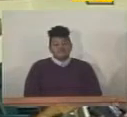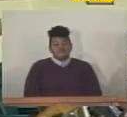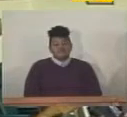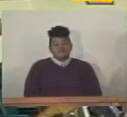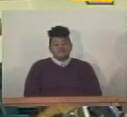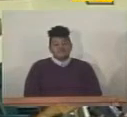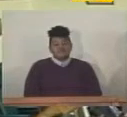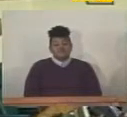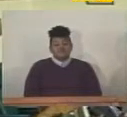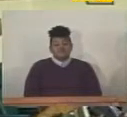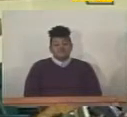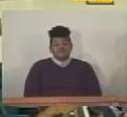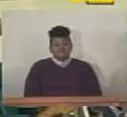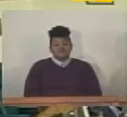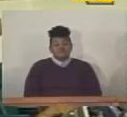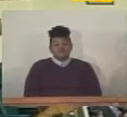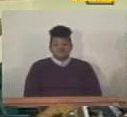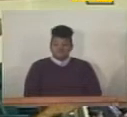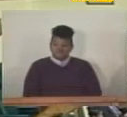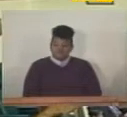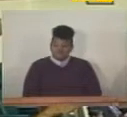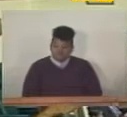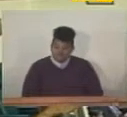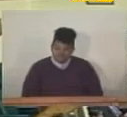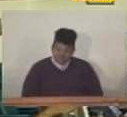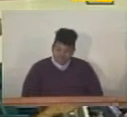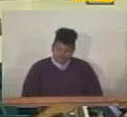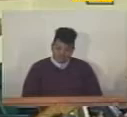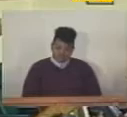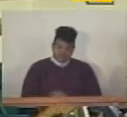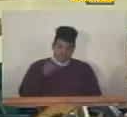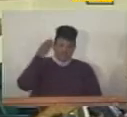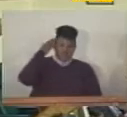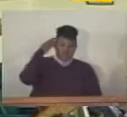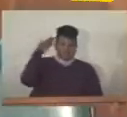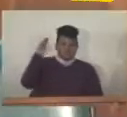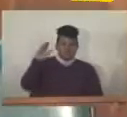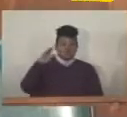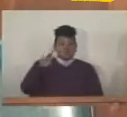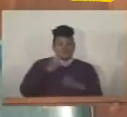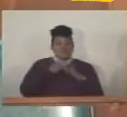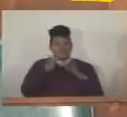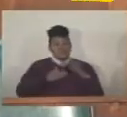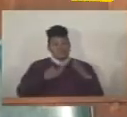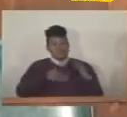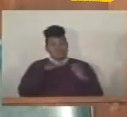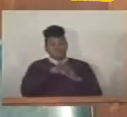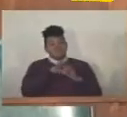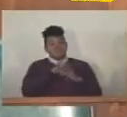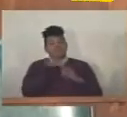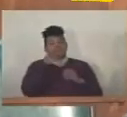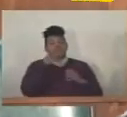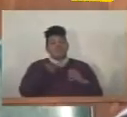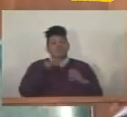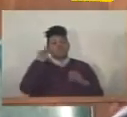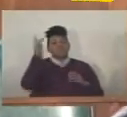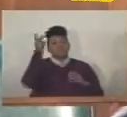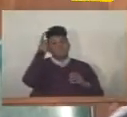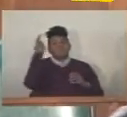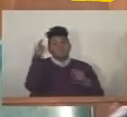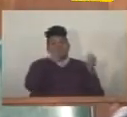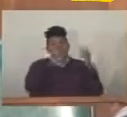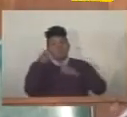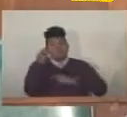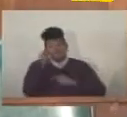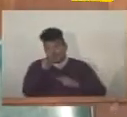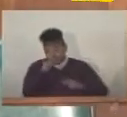going to be said that I have politicized the issue or not. But I'm